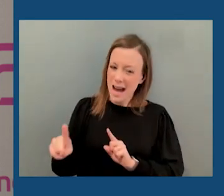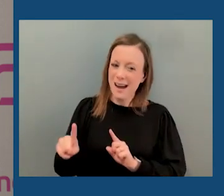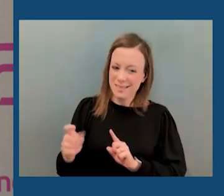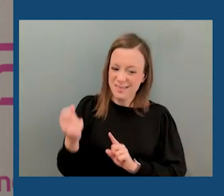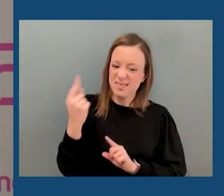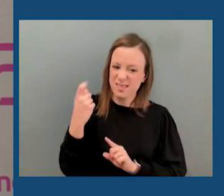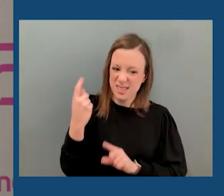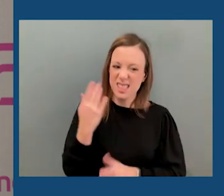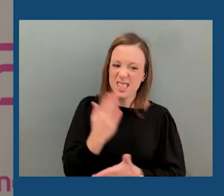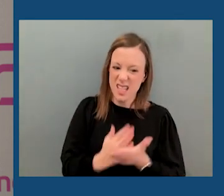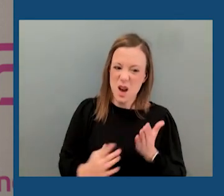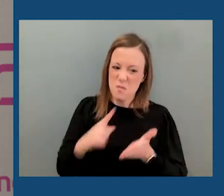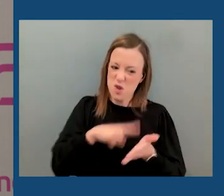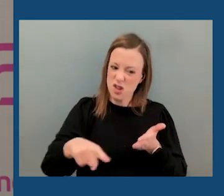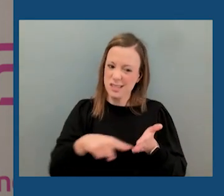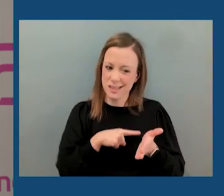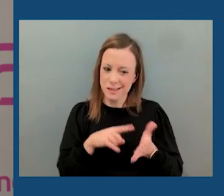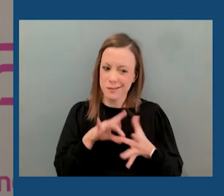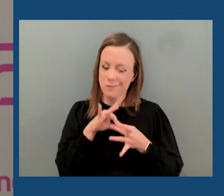it comes to sex education.